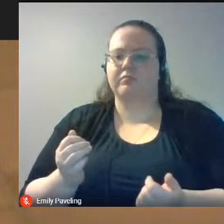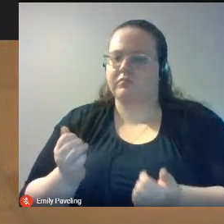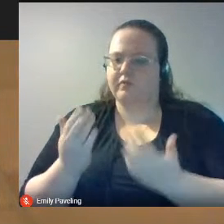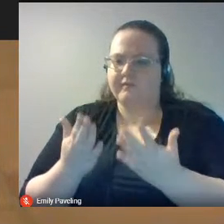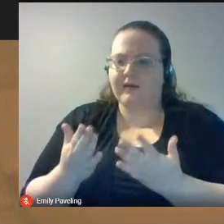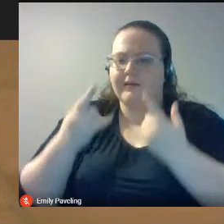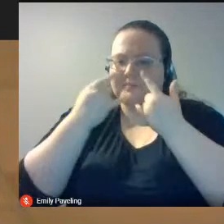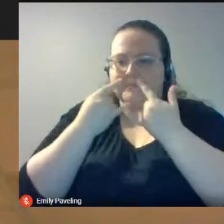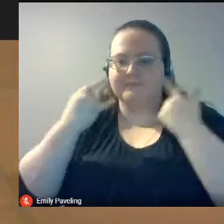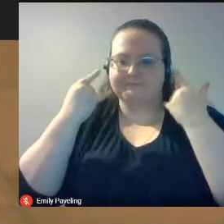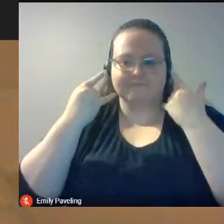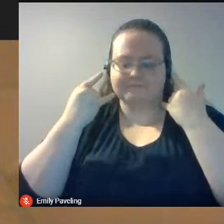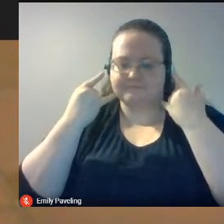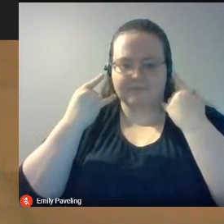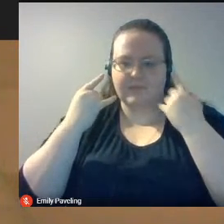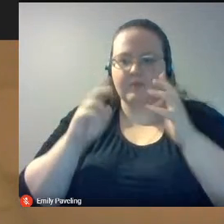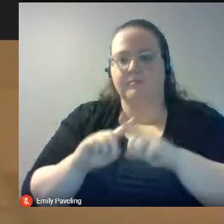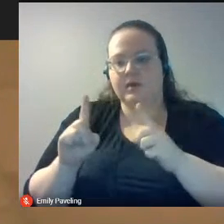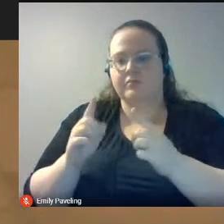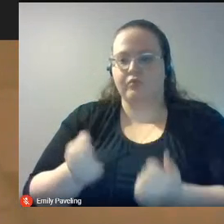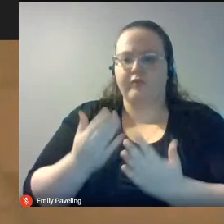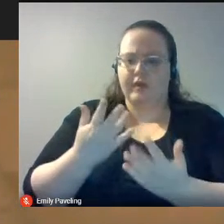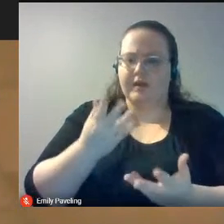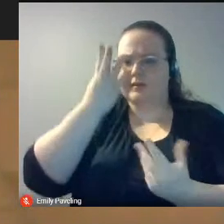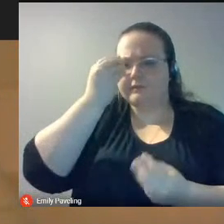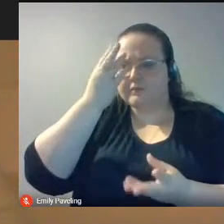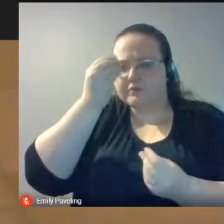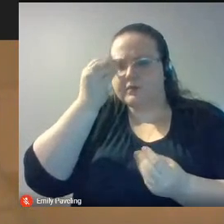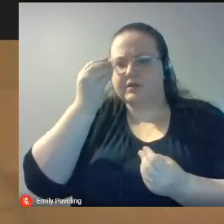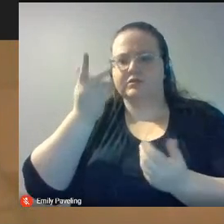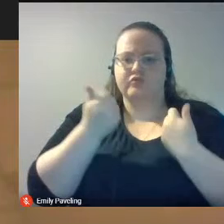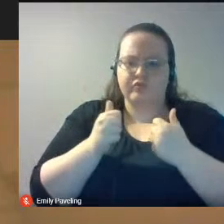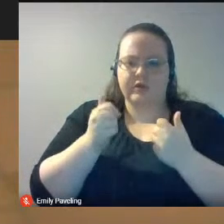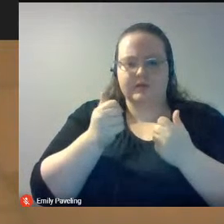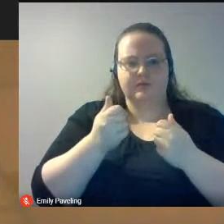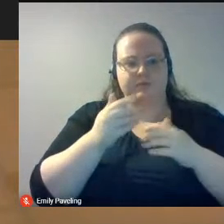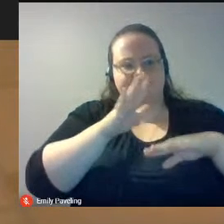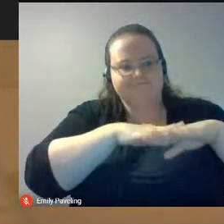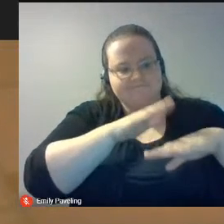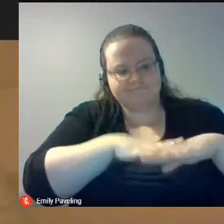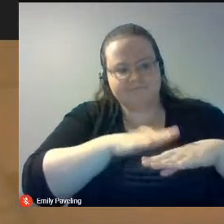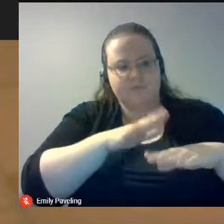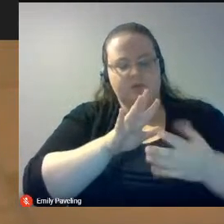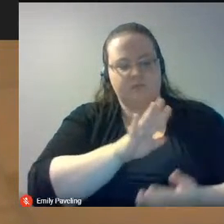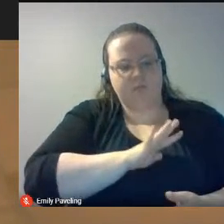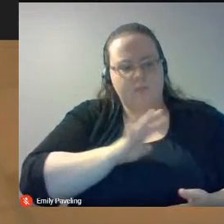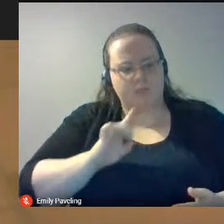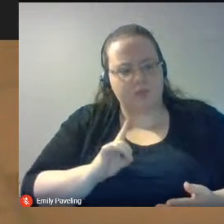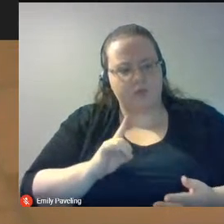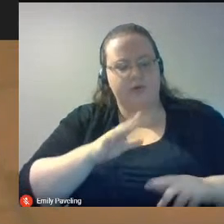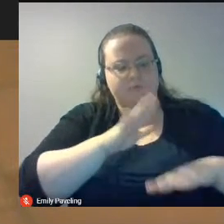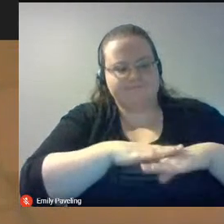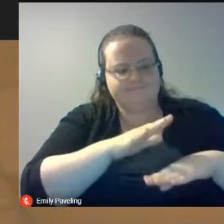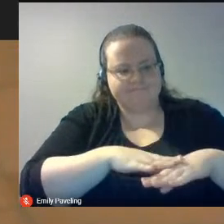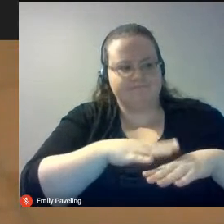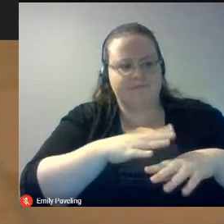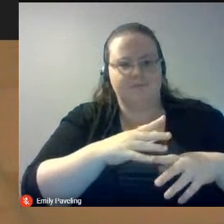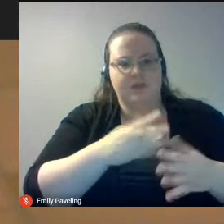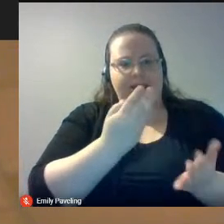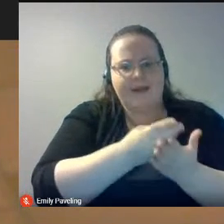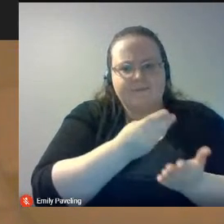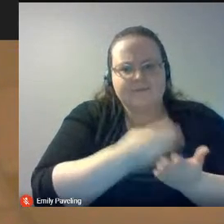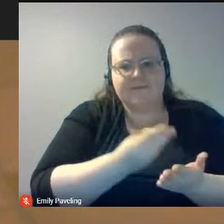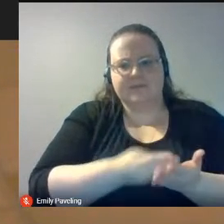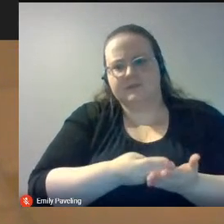and information to our school boards to inform the school board's decision making. So in terms of evidence on the